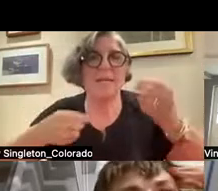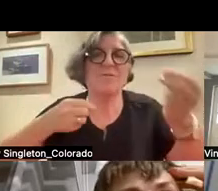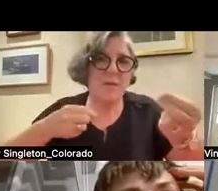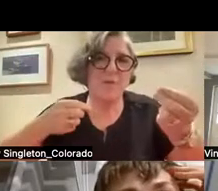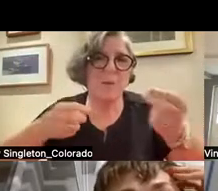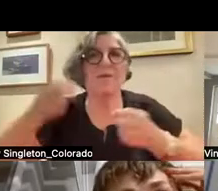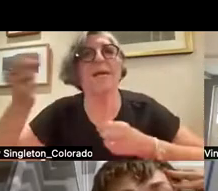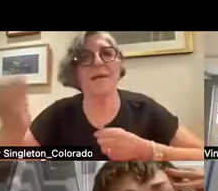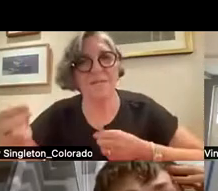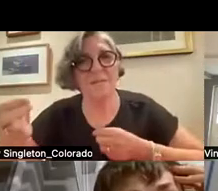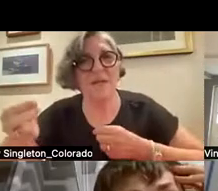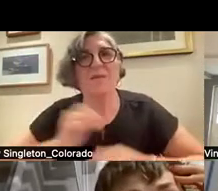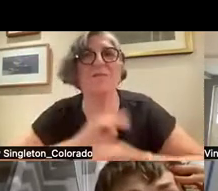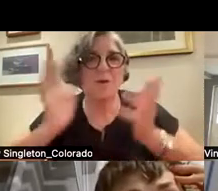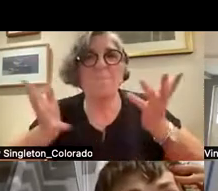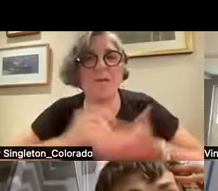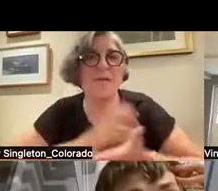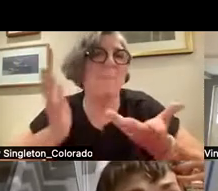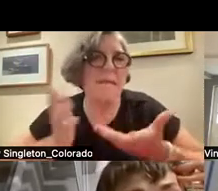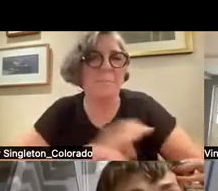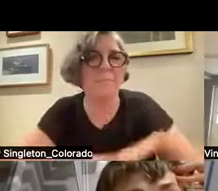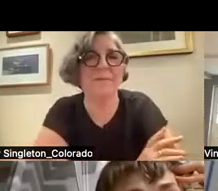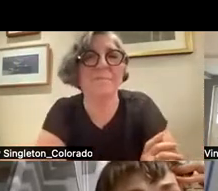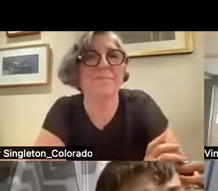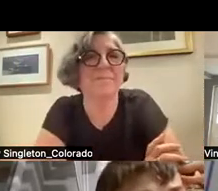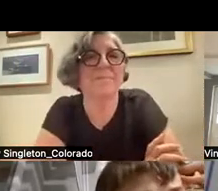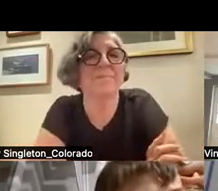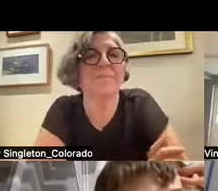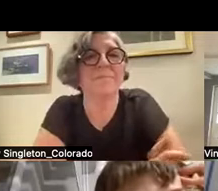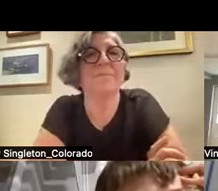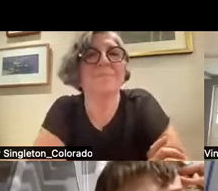entry of a fingerspelled and a signed form. That might happen.